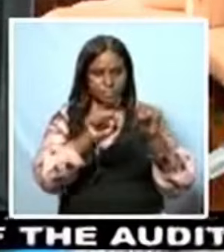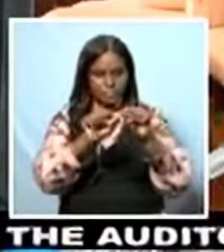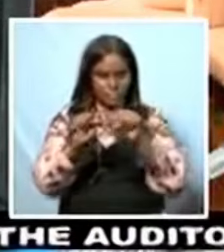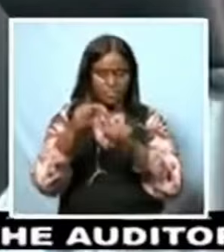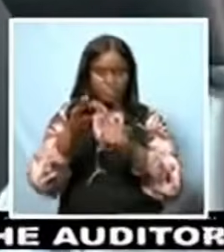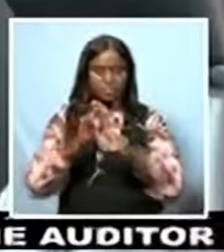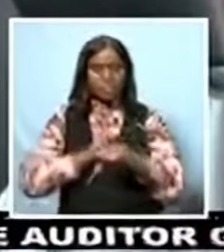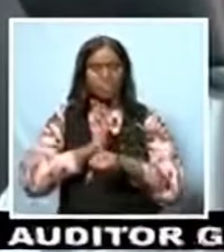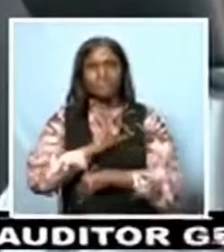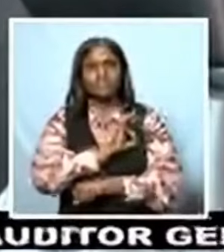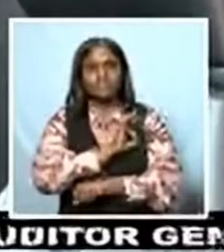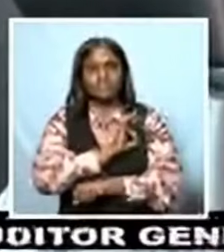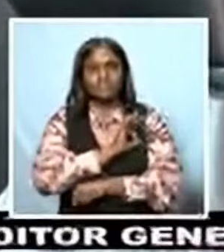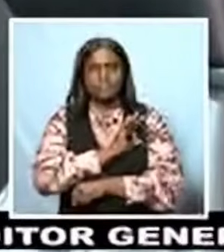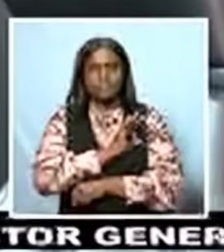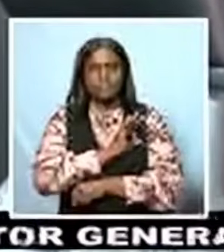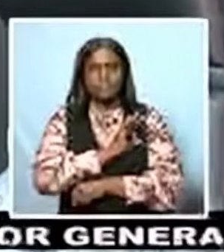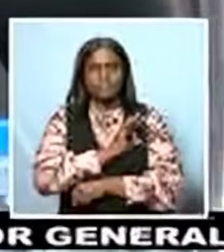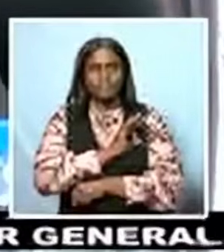staff.